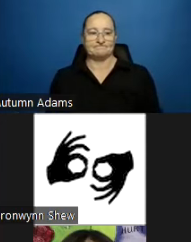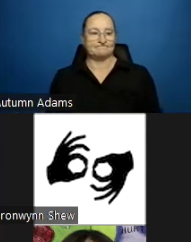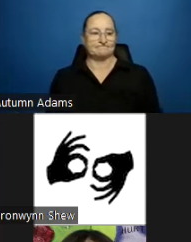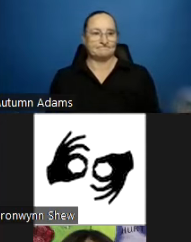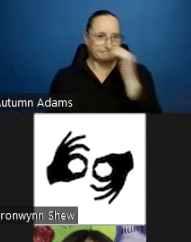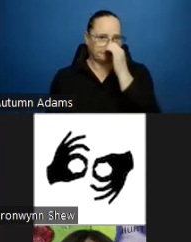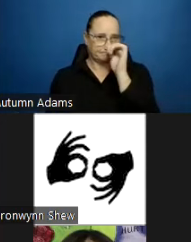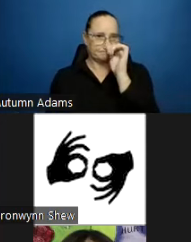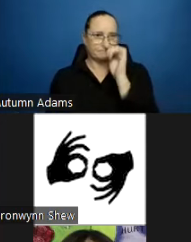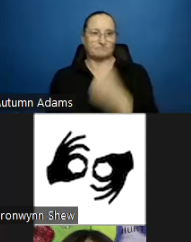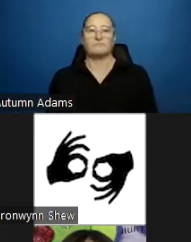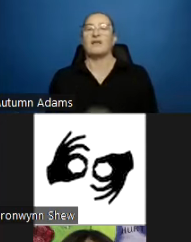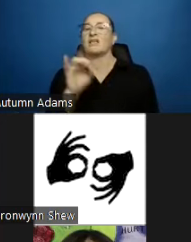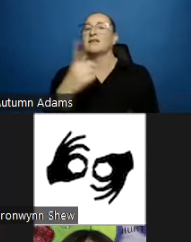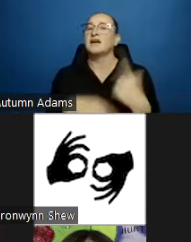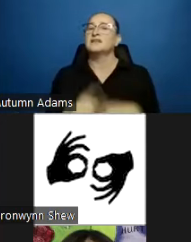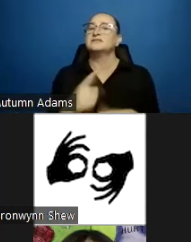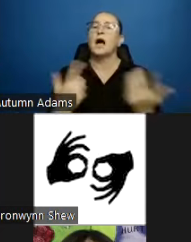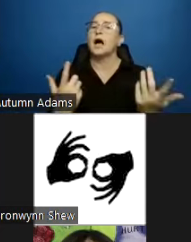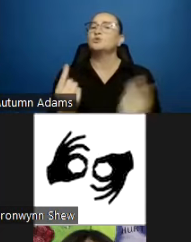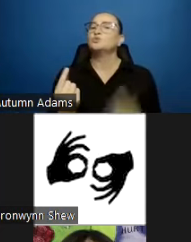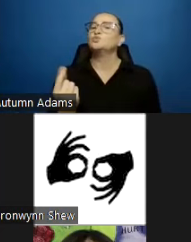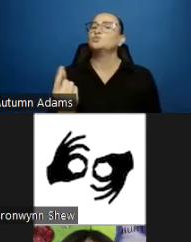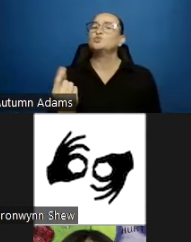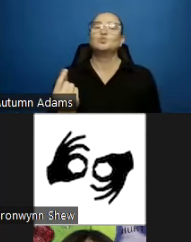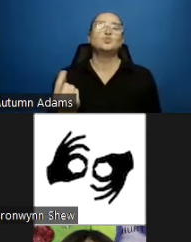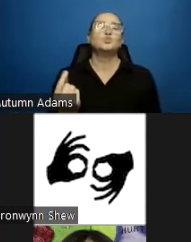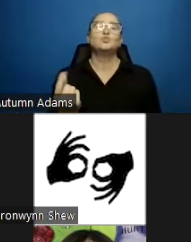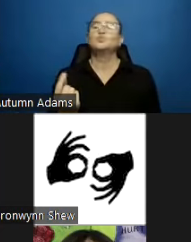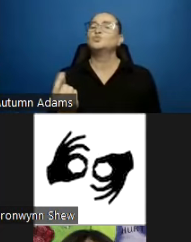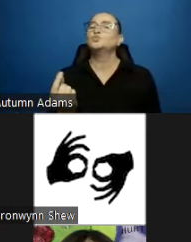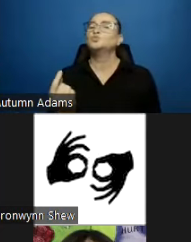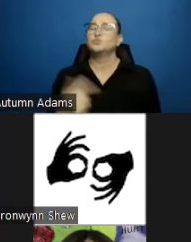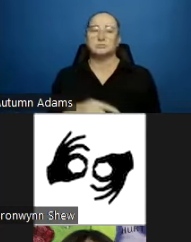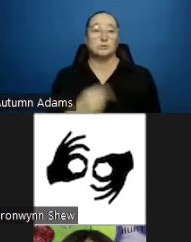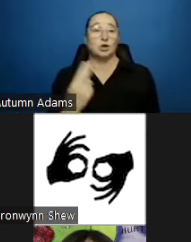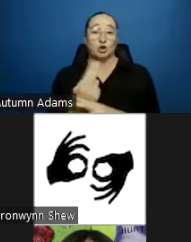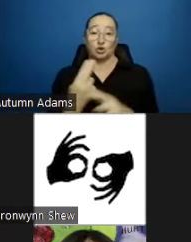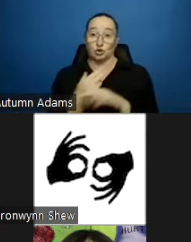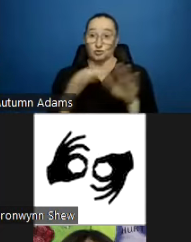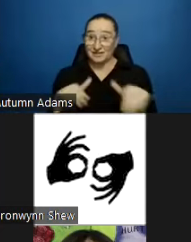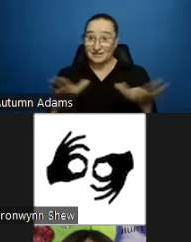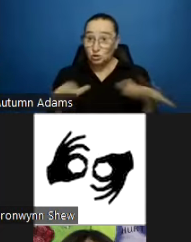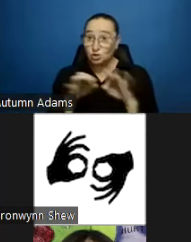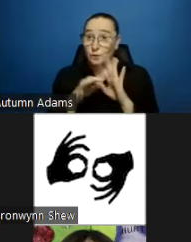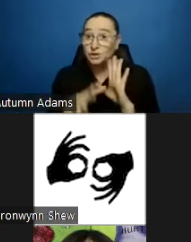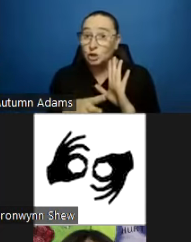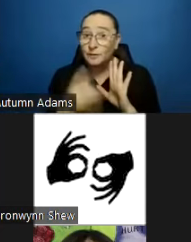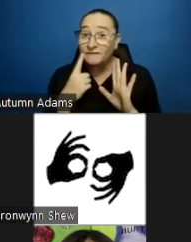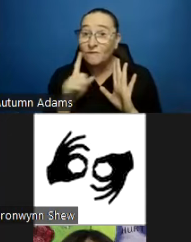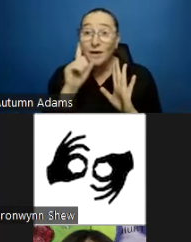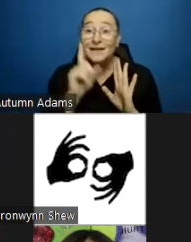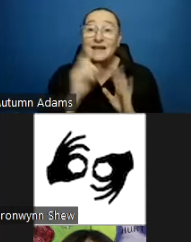Okay, this is a sign. What do you do? Do you use the children to interpret for a deaf